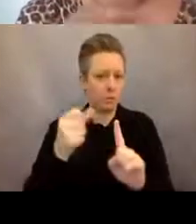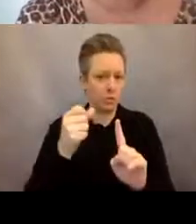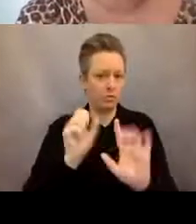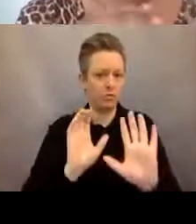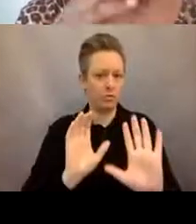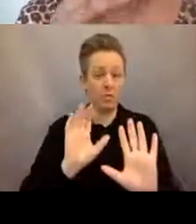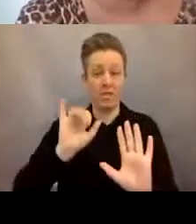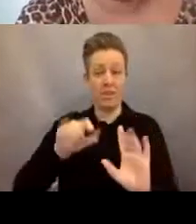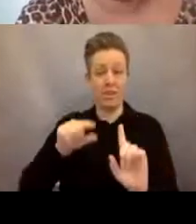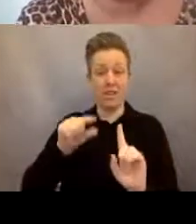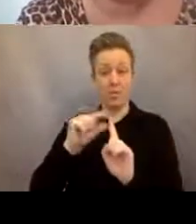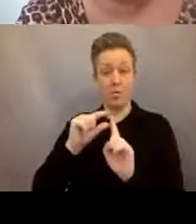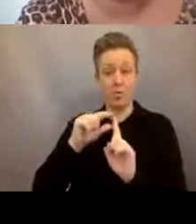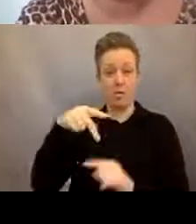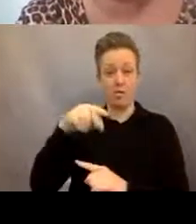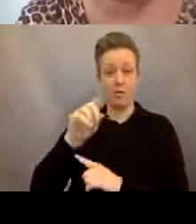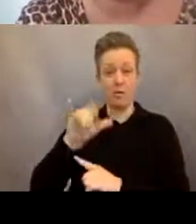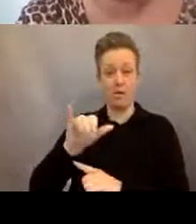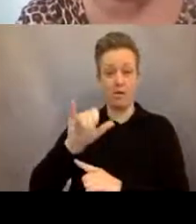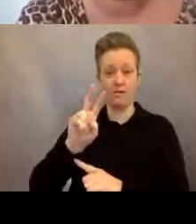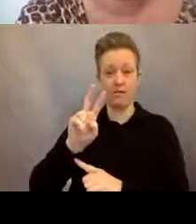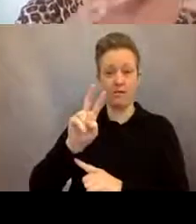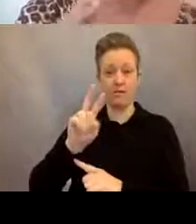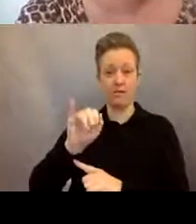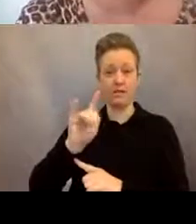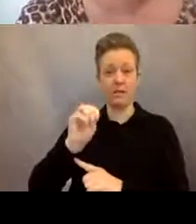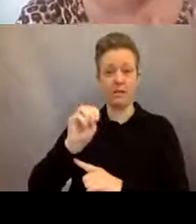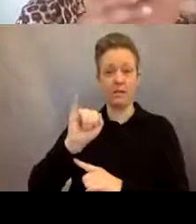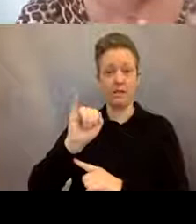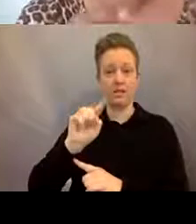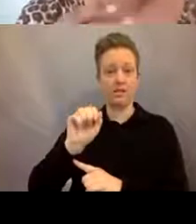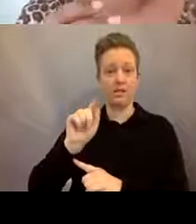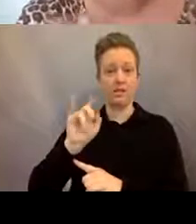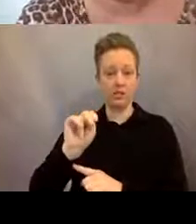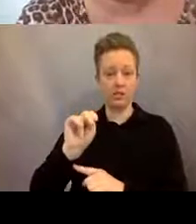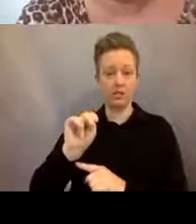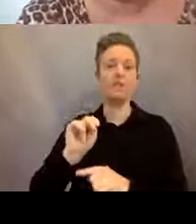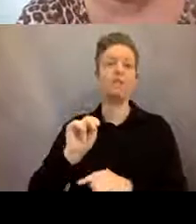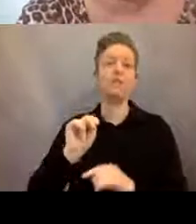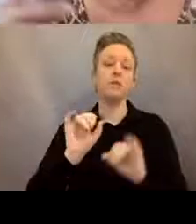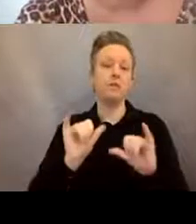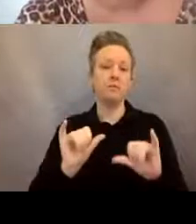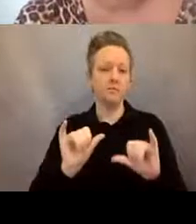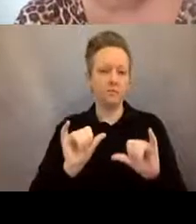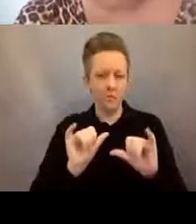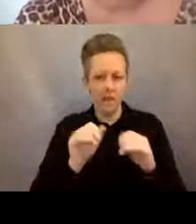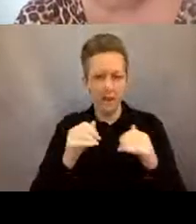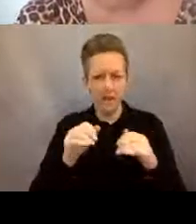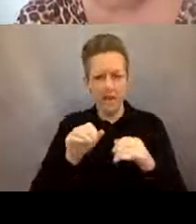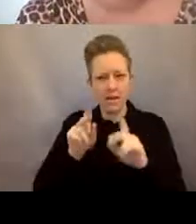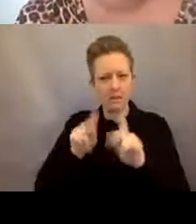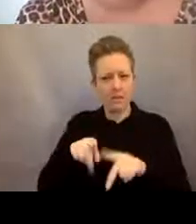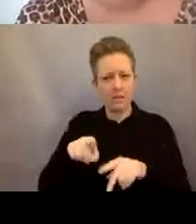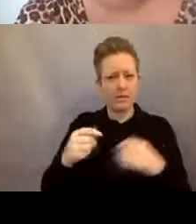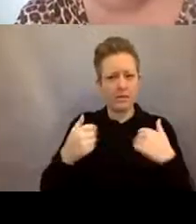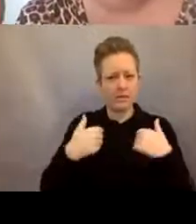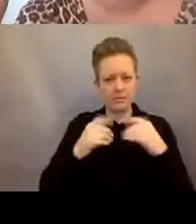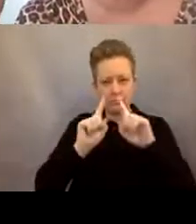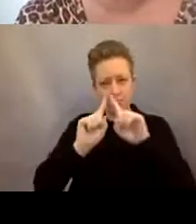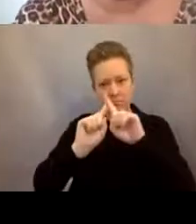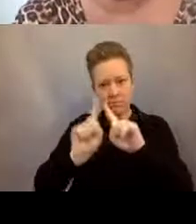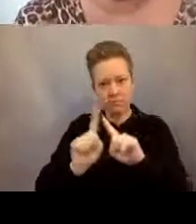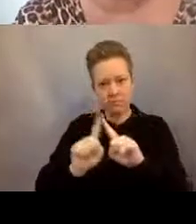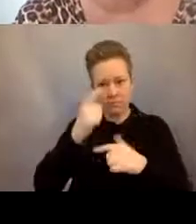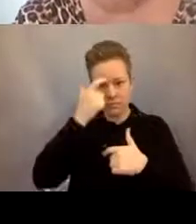experiencing multiple forms of victimization or multiple layers of trauma rather than